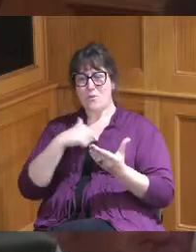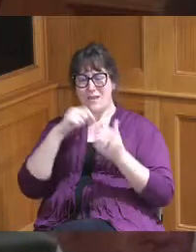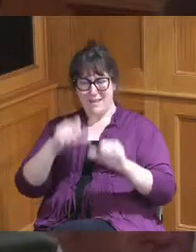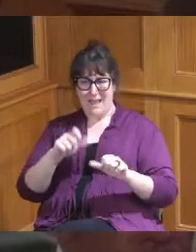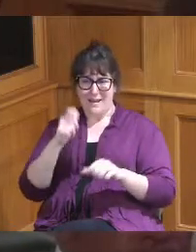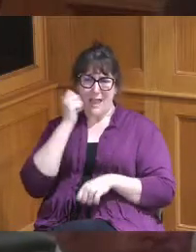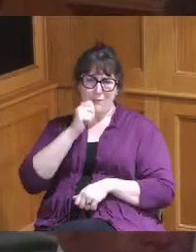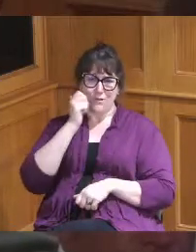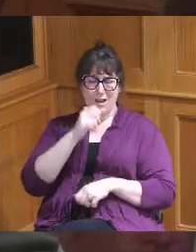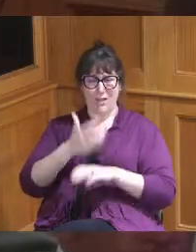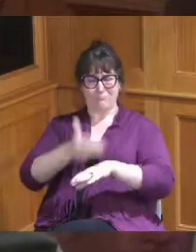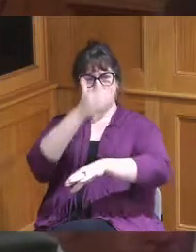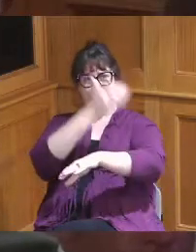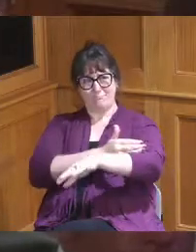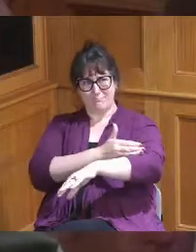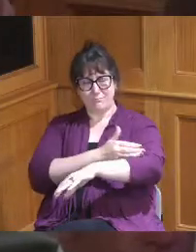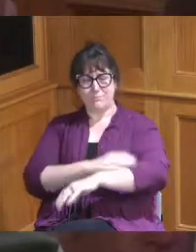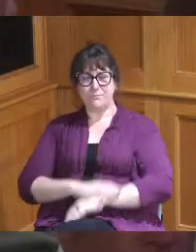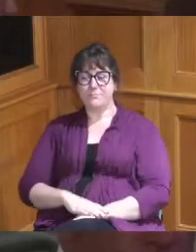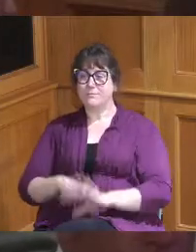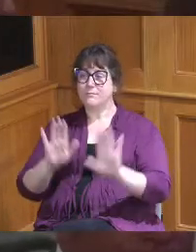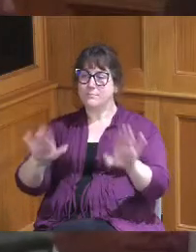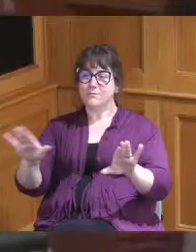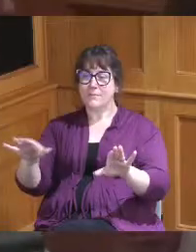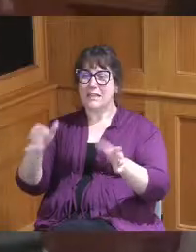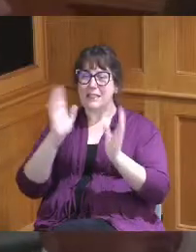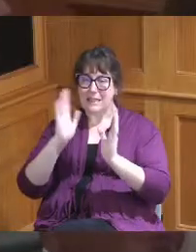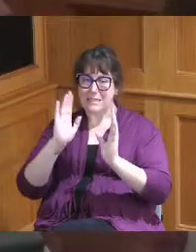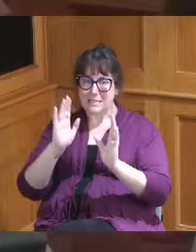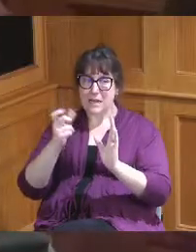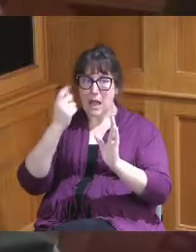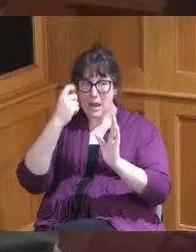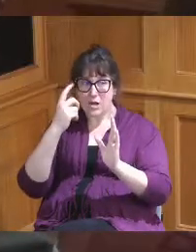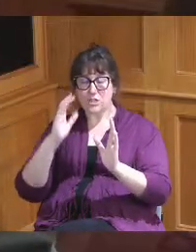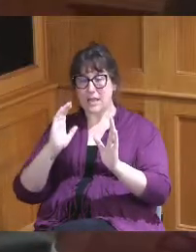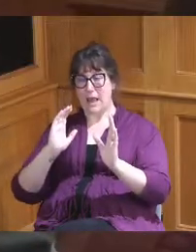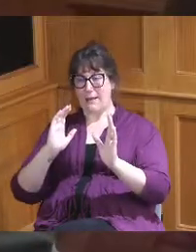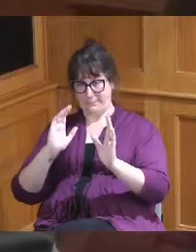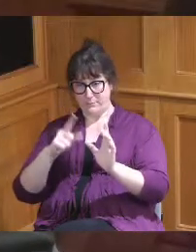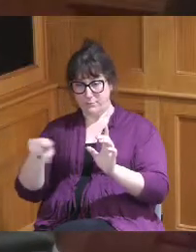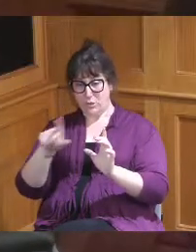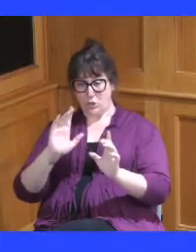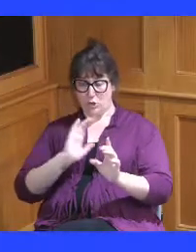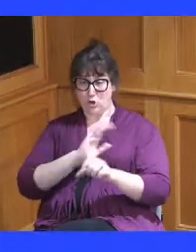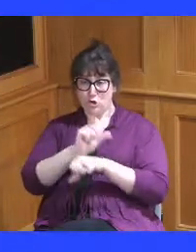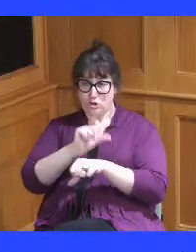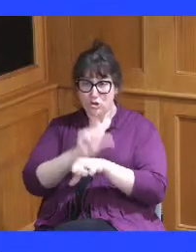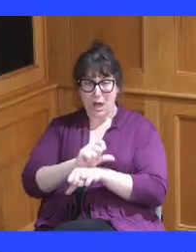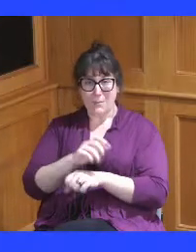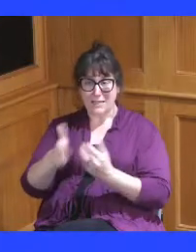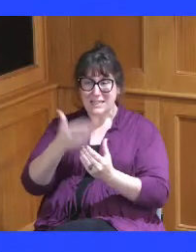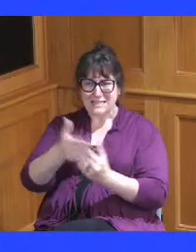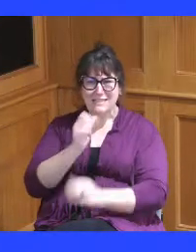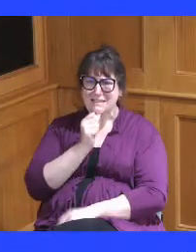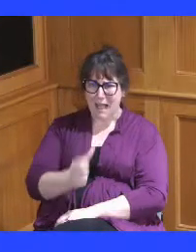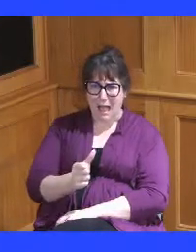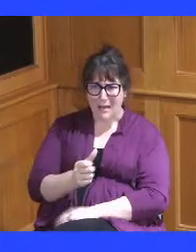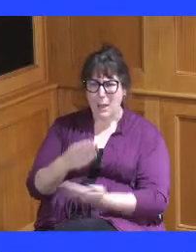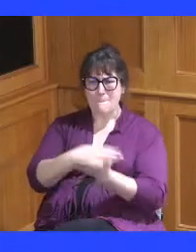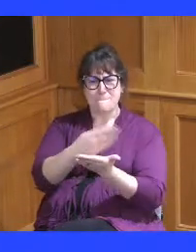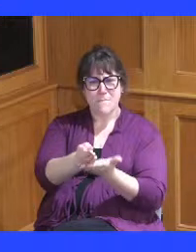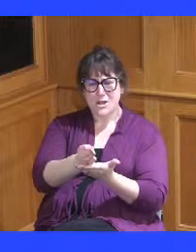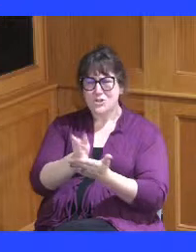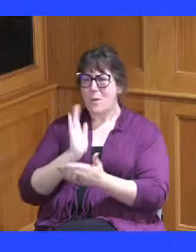Mm-hmm. Now listen, I understand being a commissioner isn't easy. You're juggling budgets, boardrooms, and